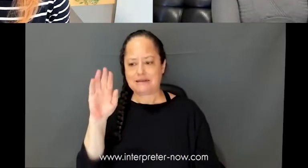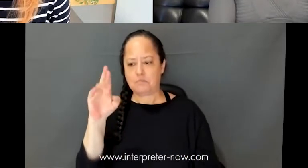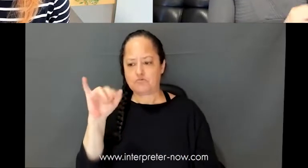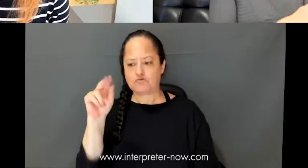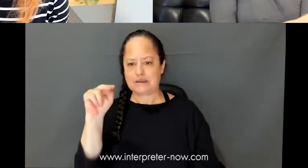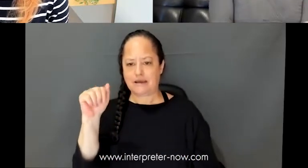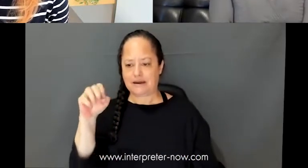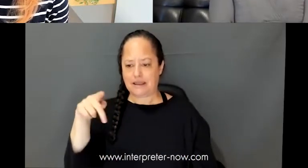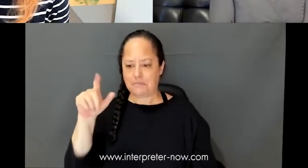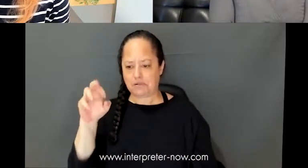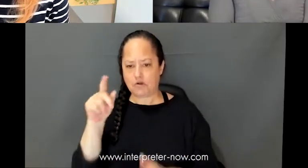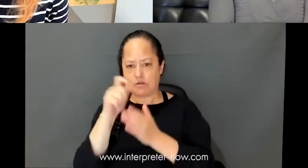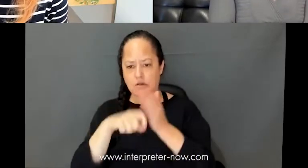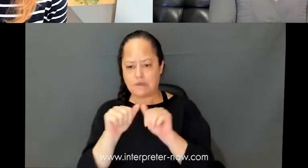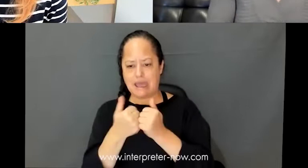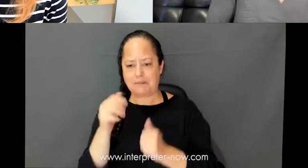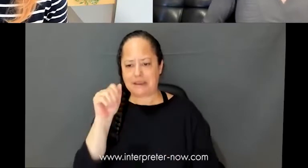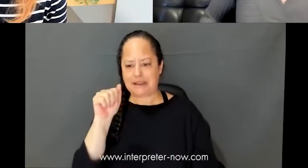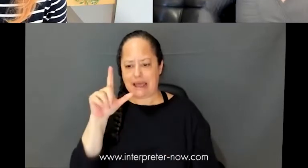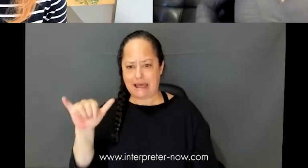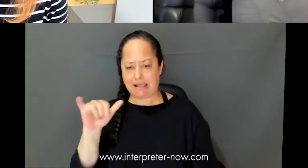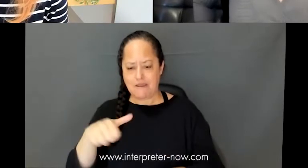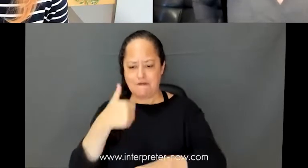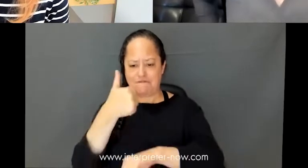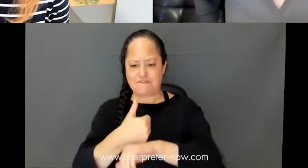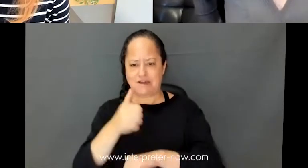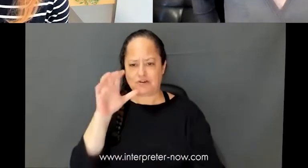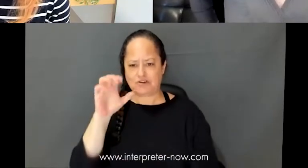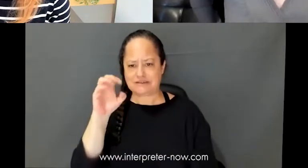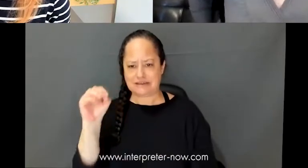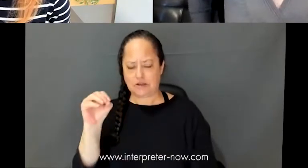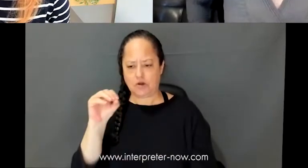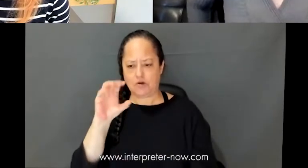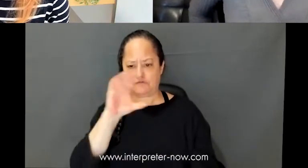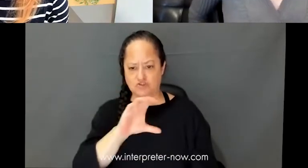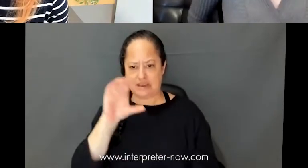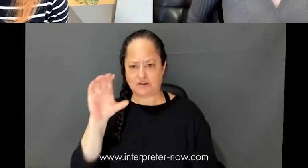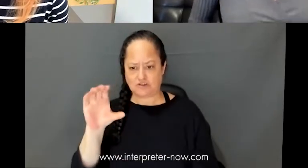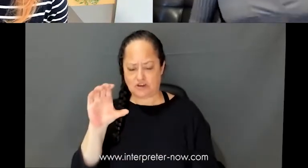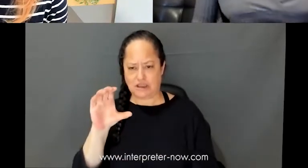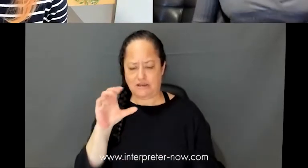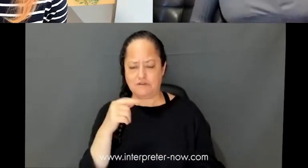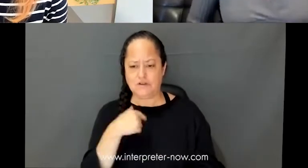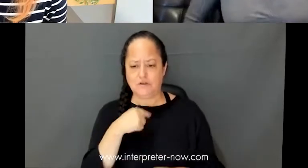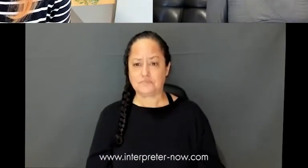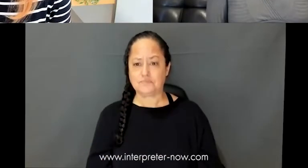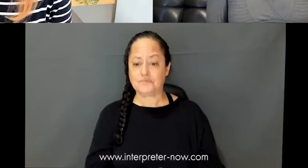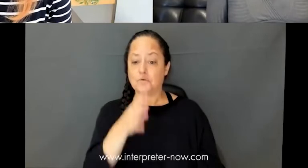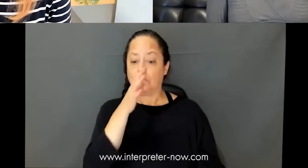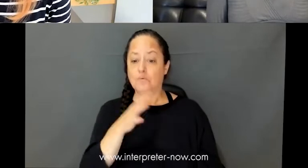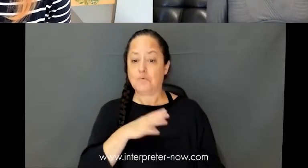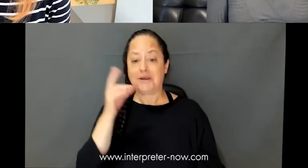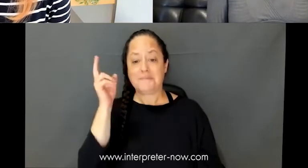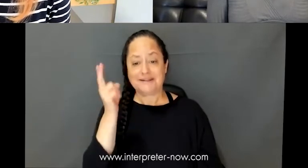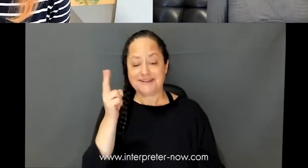How to Be an Ally and founder and CEO of Change Catalyst, where we build inclusive innovation through training, consulting, coaching, and events. Happy